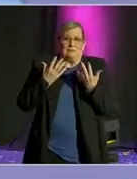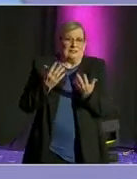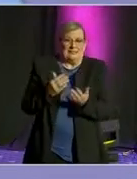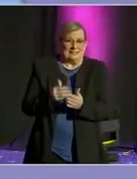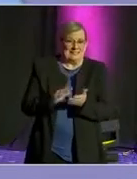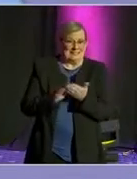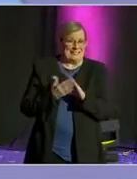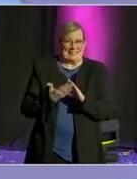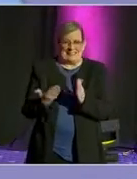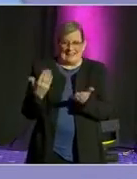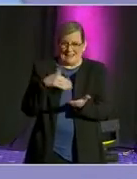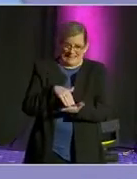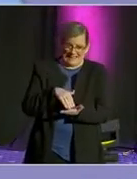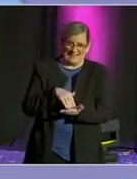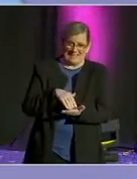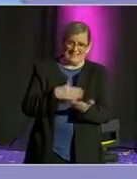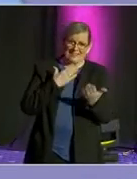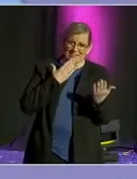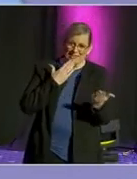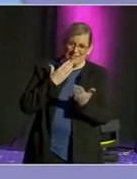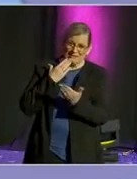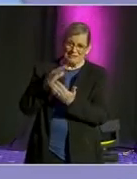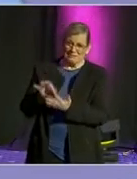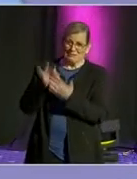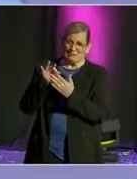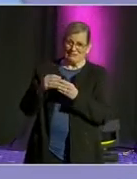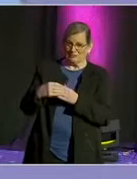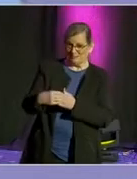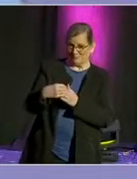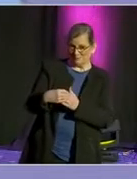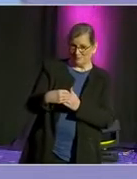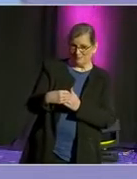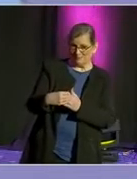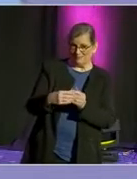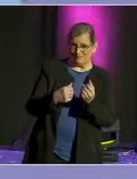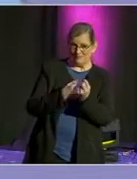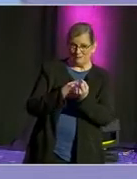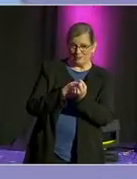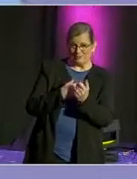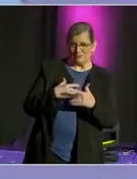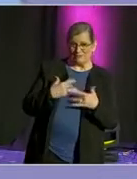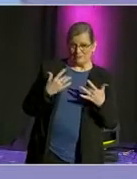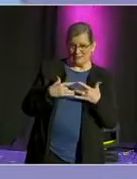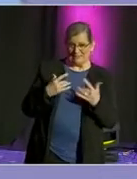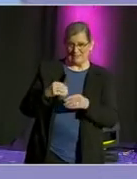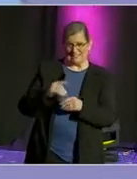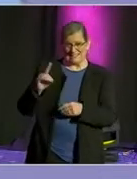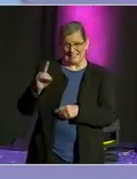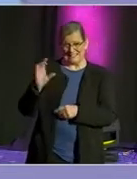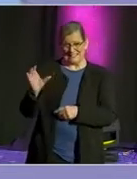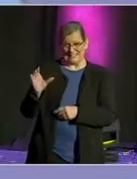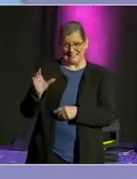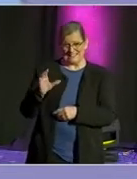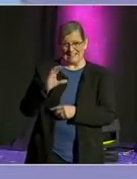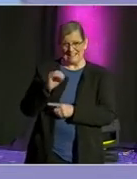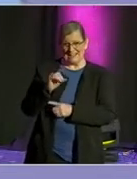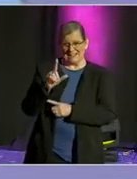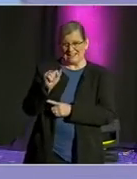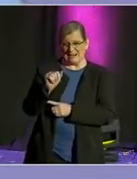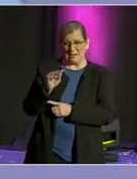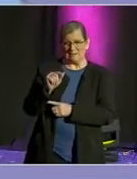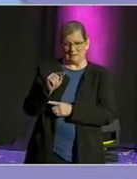again. Thank you especially to Leadership Circle sponsor Events DC and Amazon, festival host